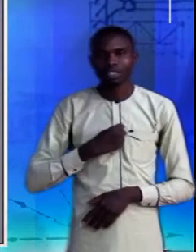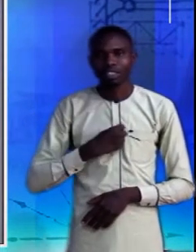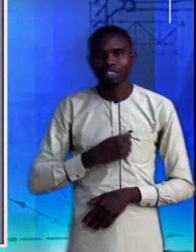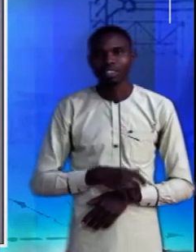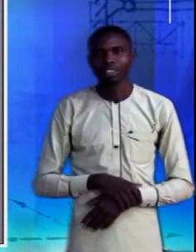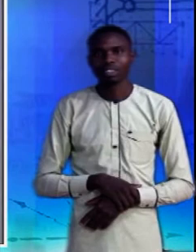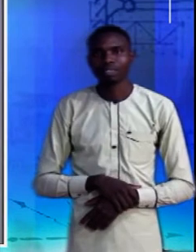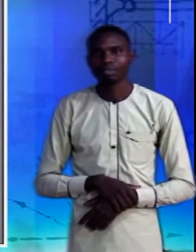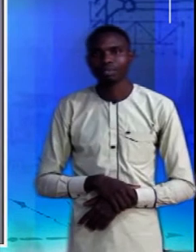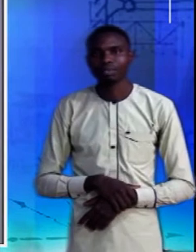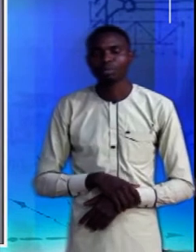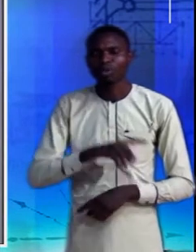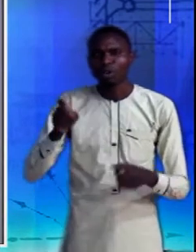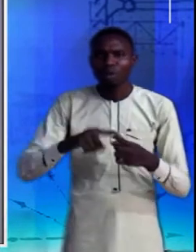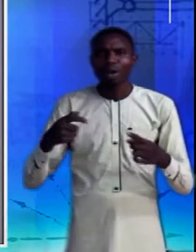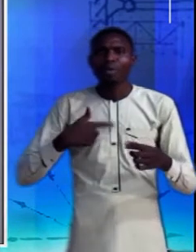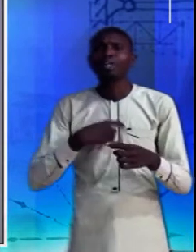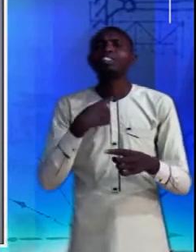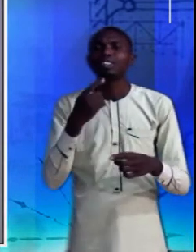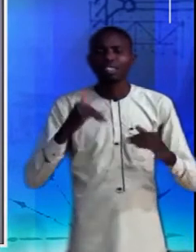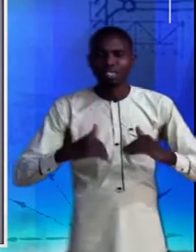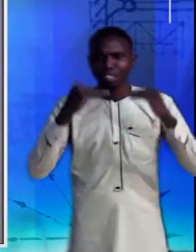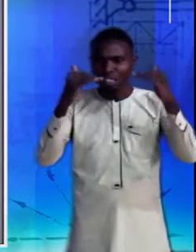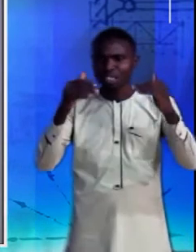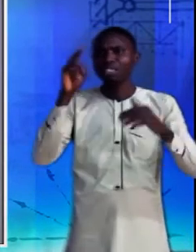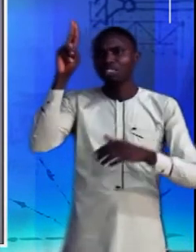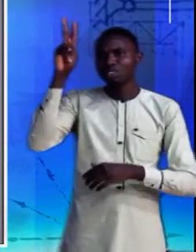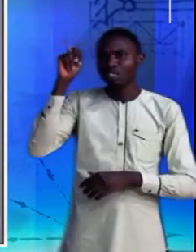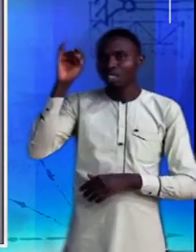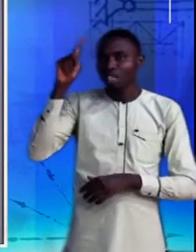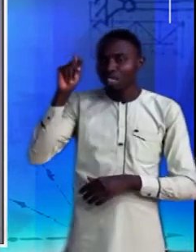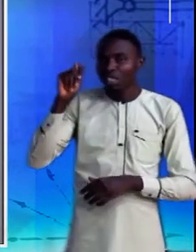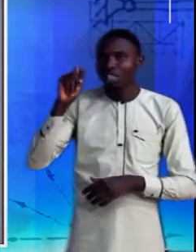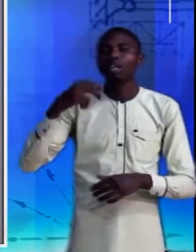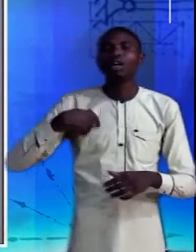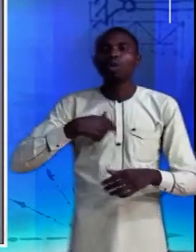to express or to describe the moment of event.